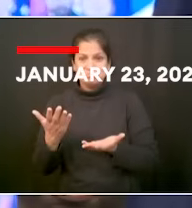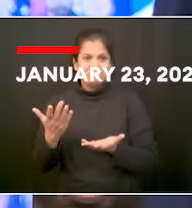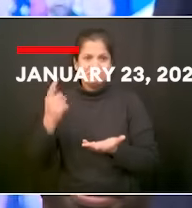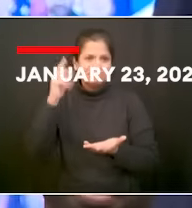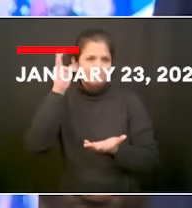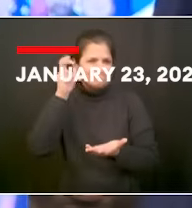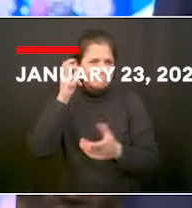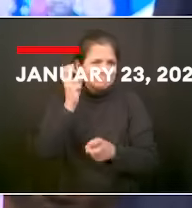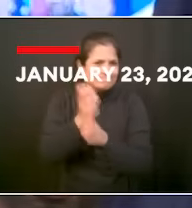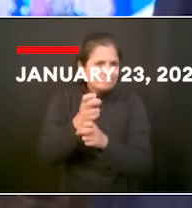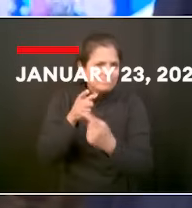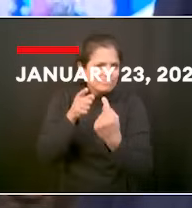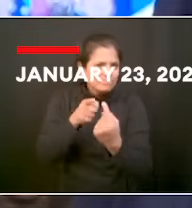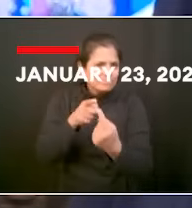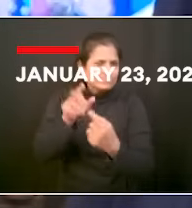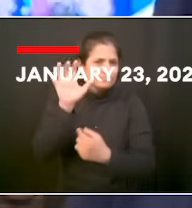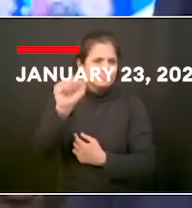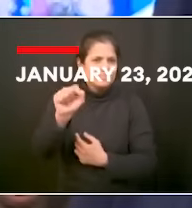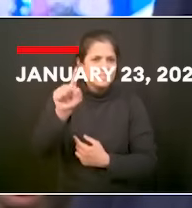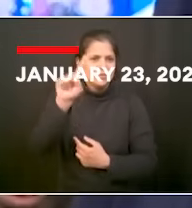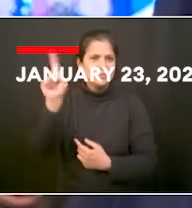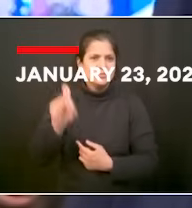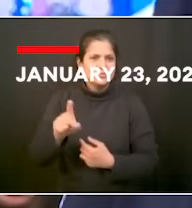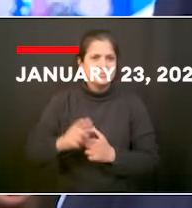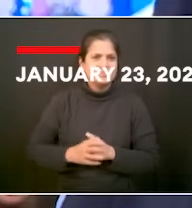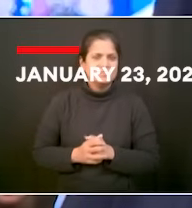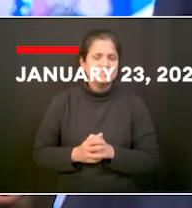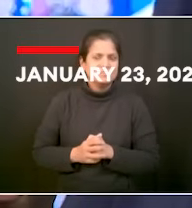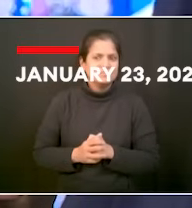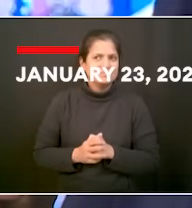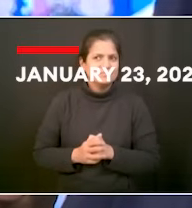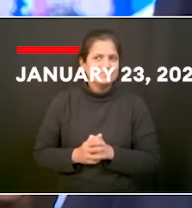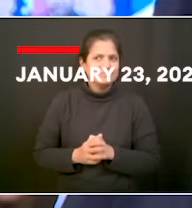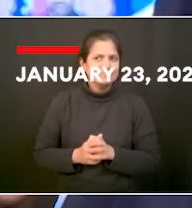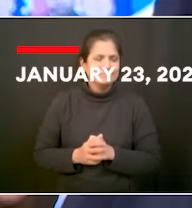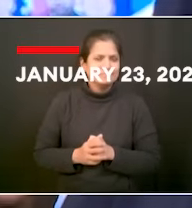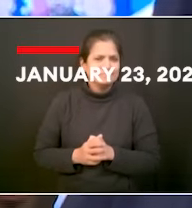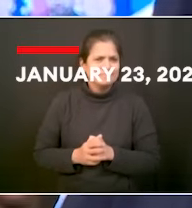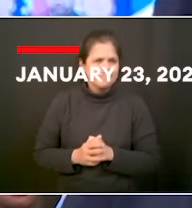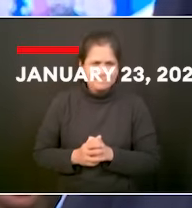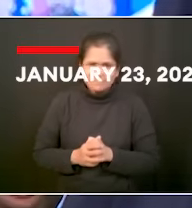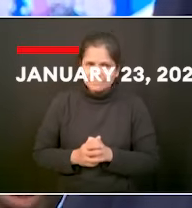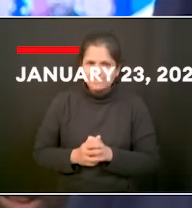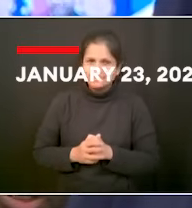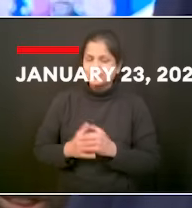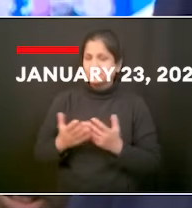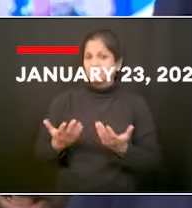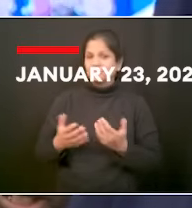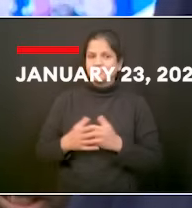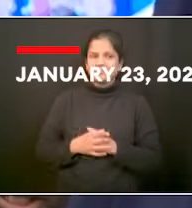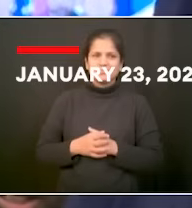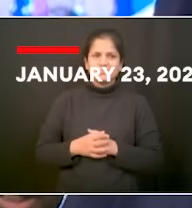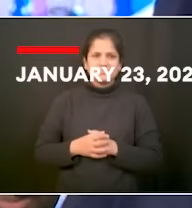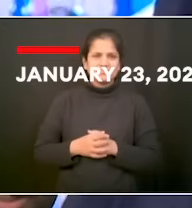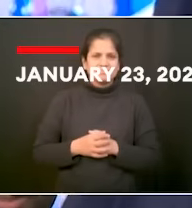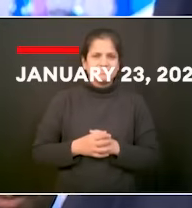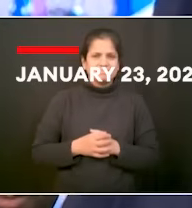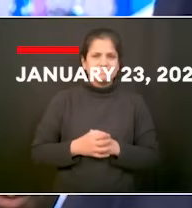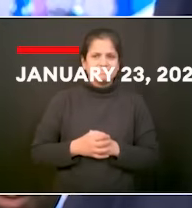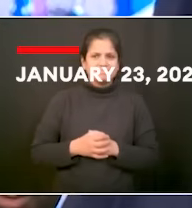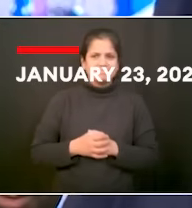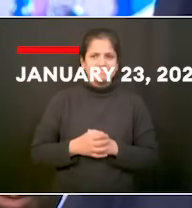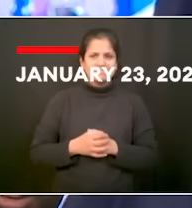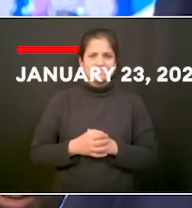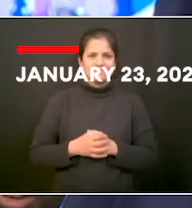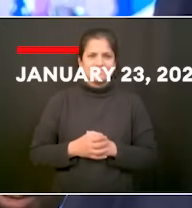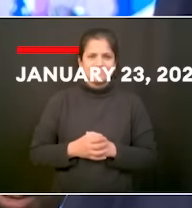and you could have given kids a snow day, would you have? I guess I'm trying to ask, is